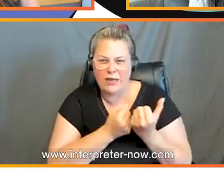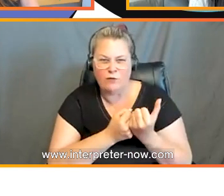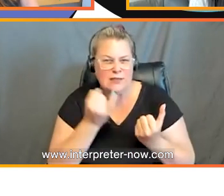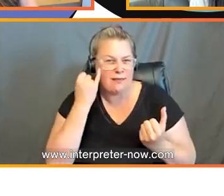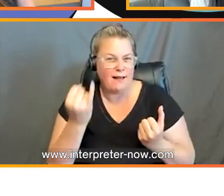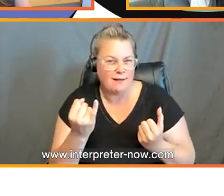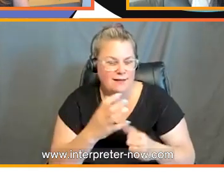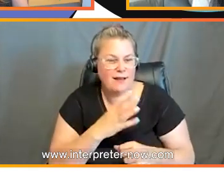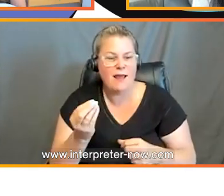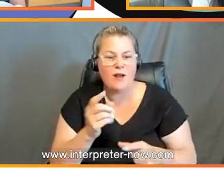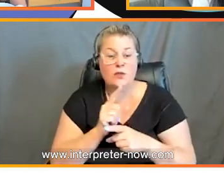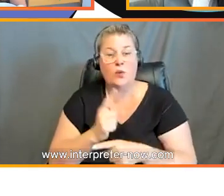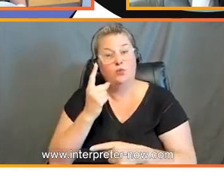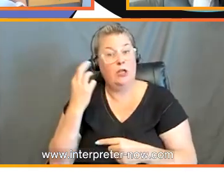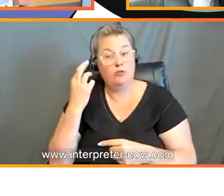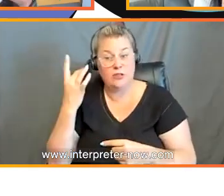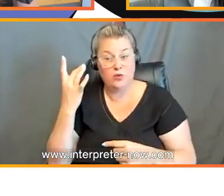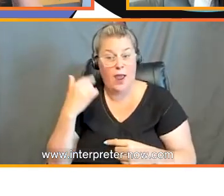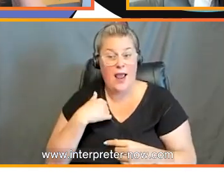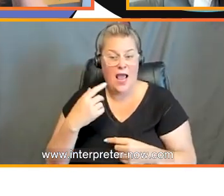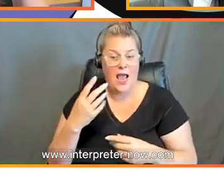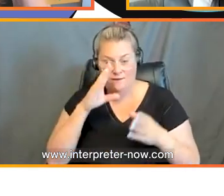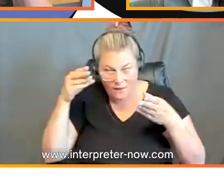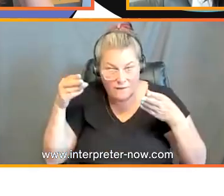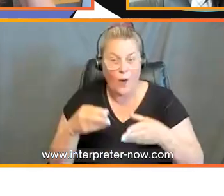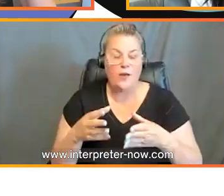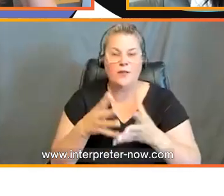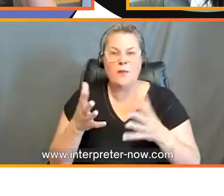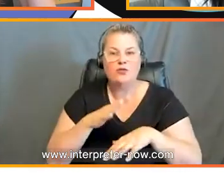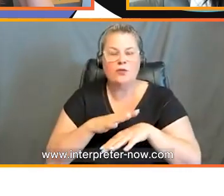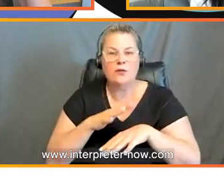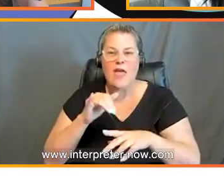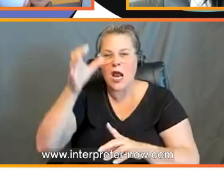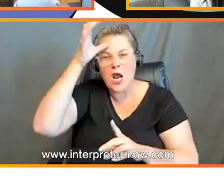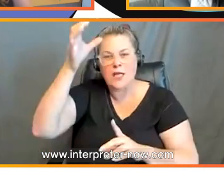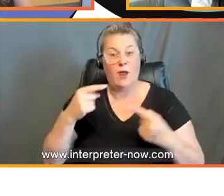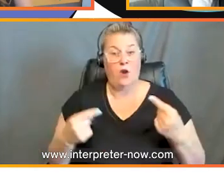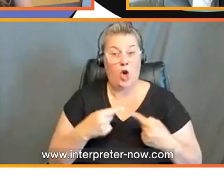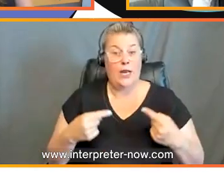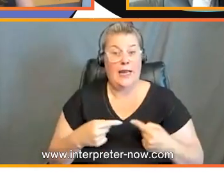that I focused so much on the concept of hurting and why that section of the book is longer.